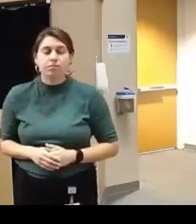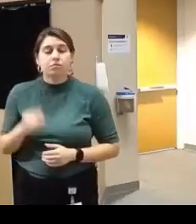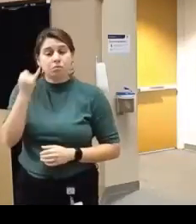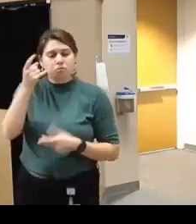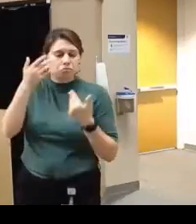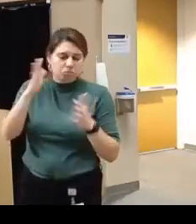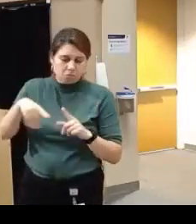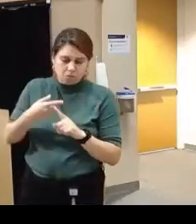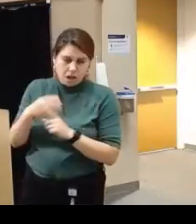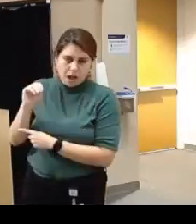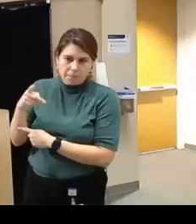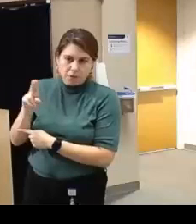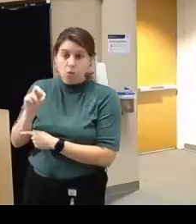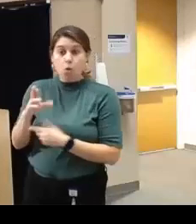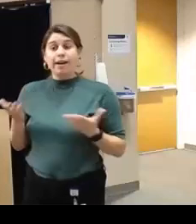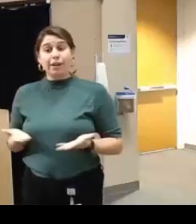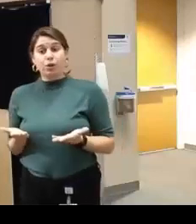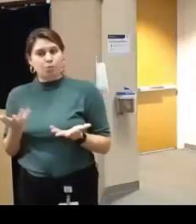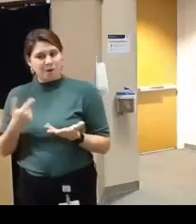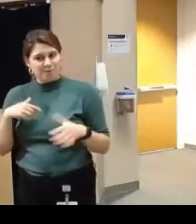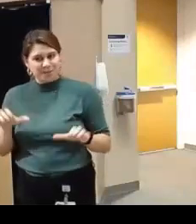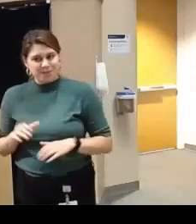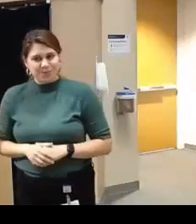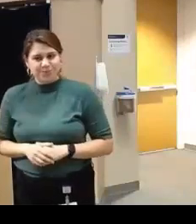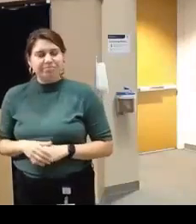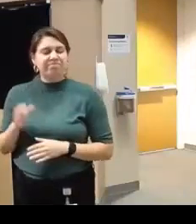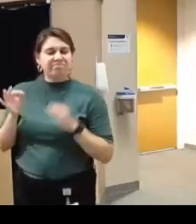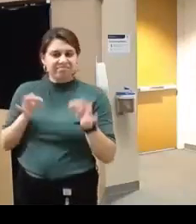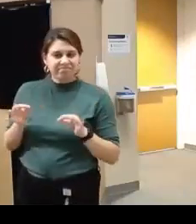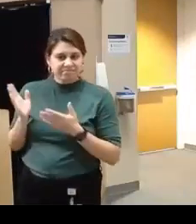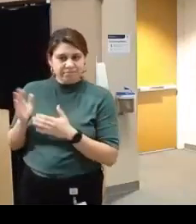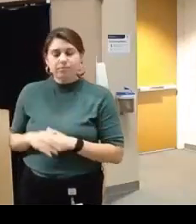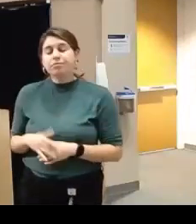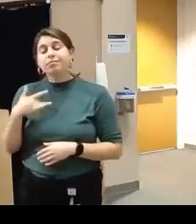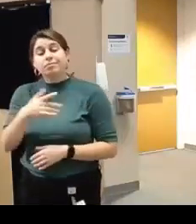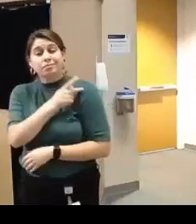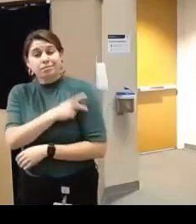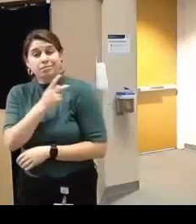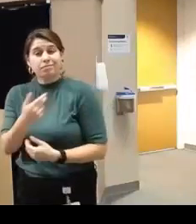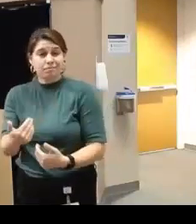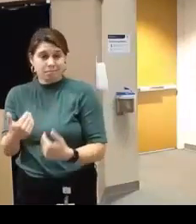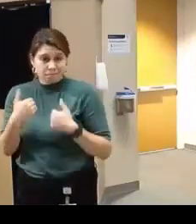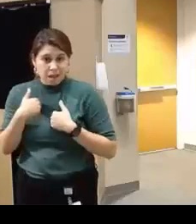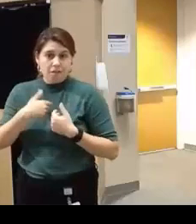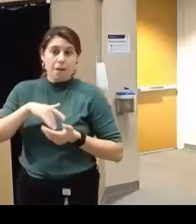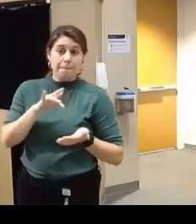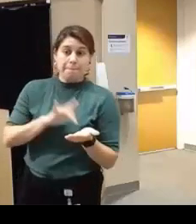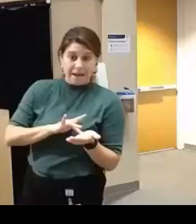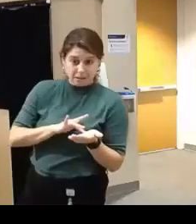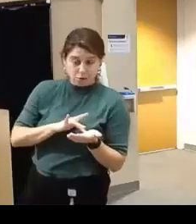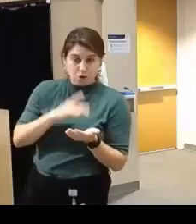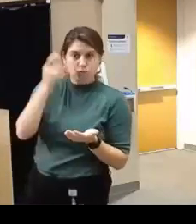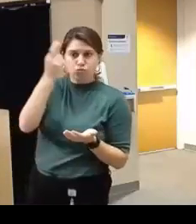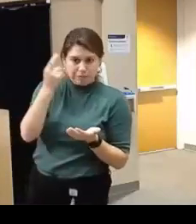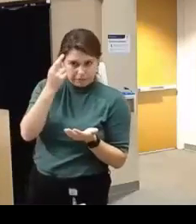with med-psych units or our med-psych unit or what we do, generally we're taking care of patients who have concomitant medical reasons. They have to